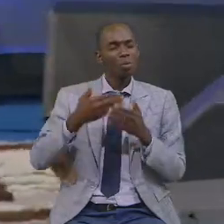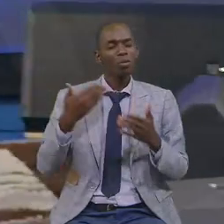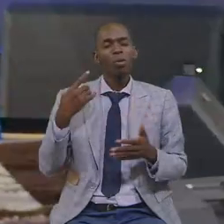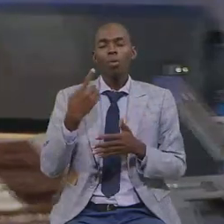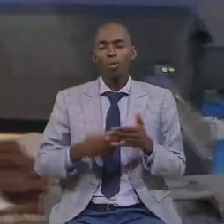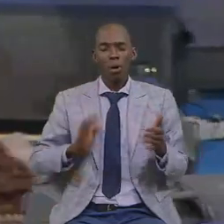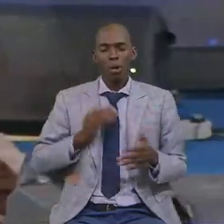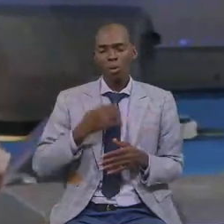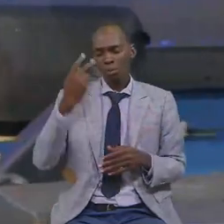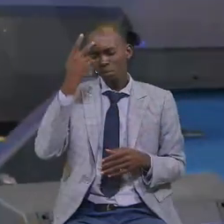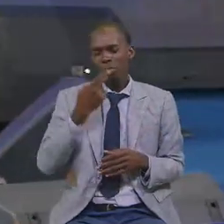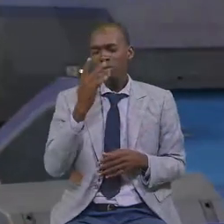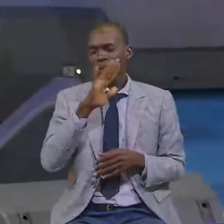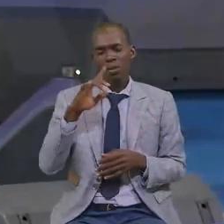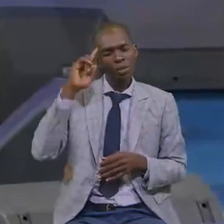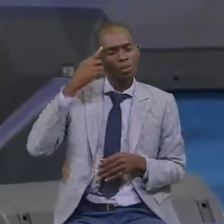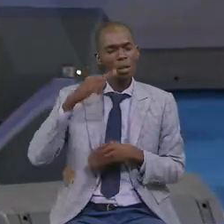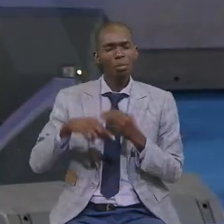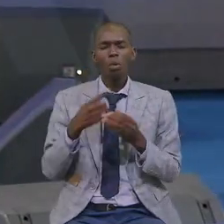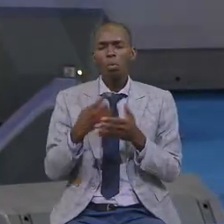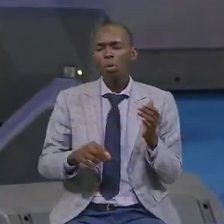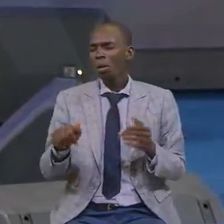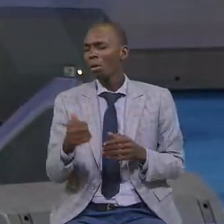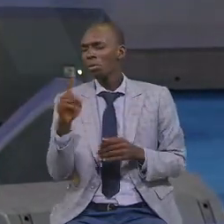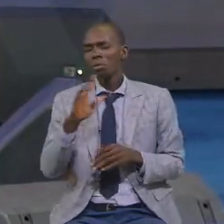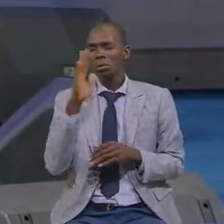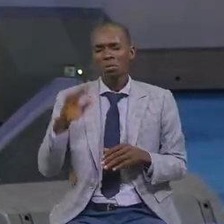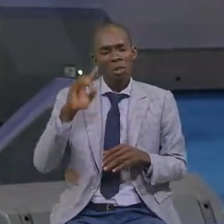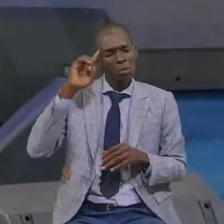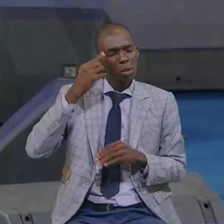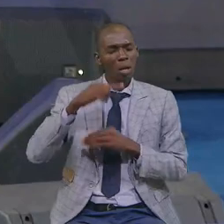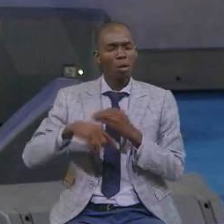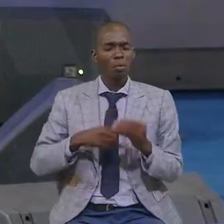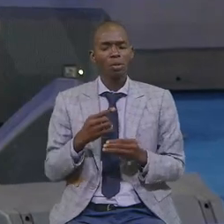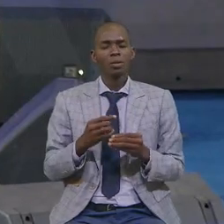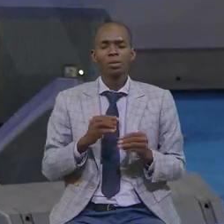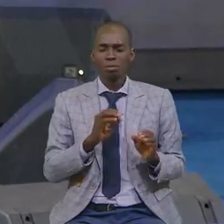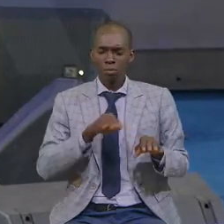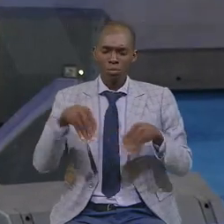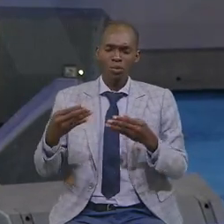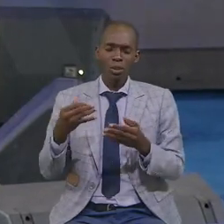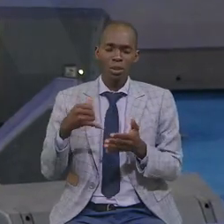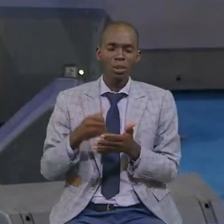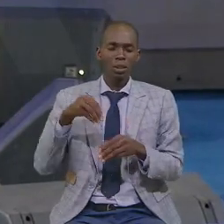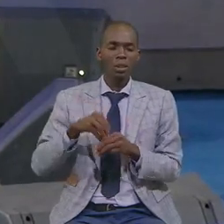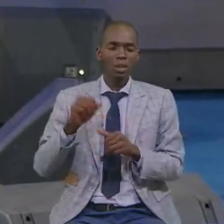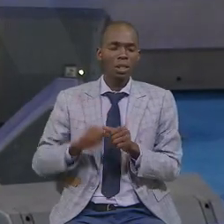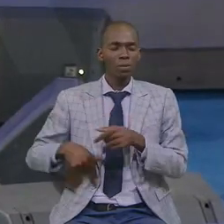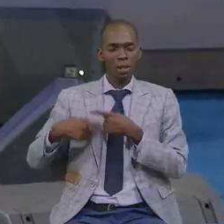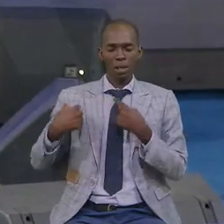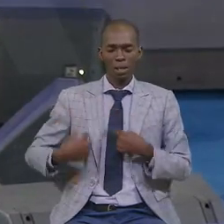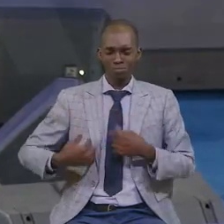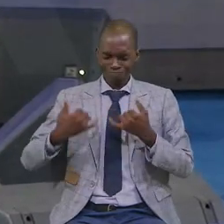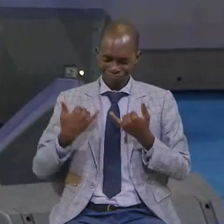thought about, what anyone ever thought about, plant it in every heart right